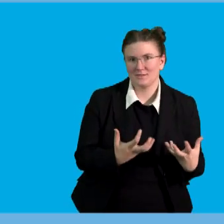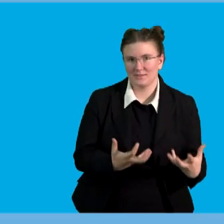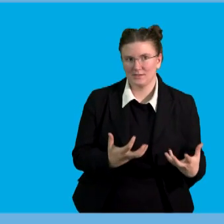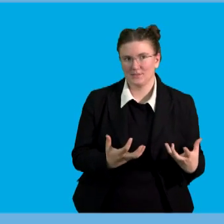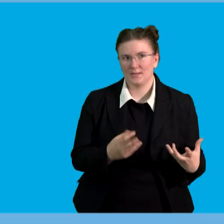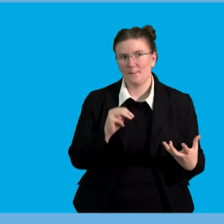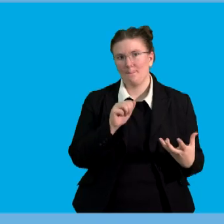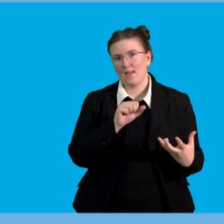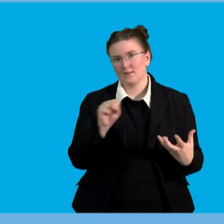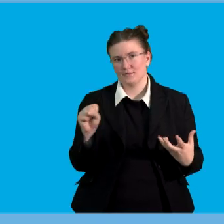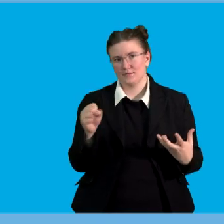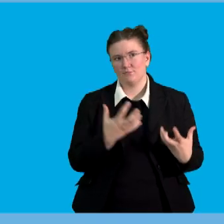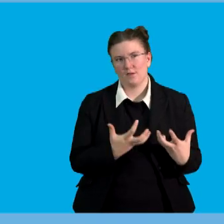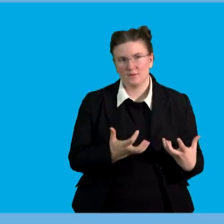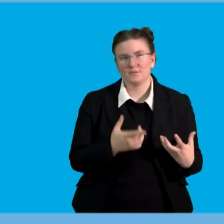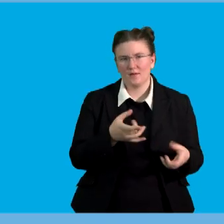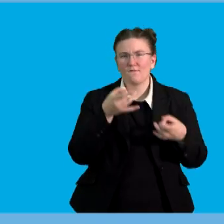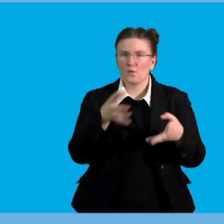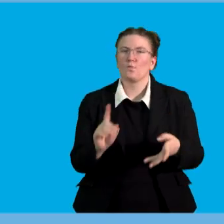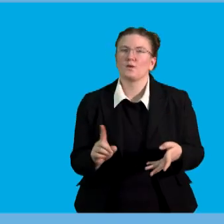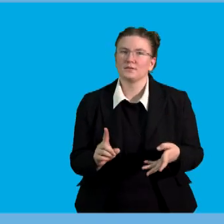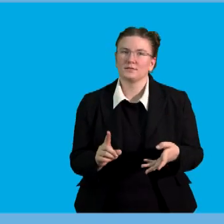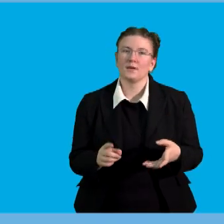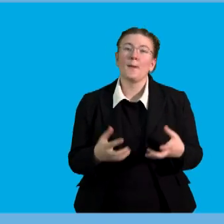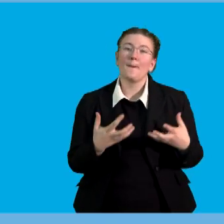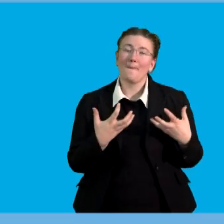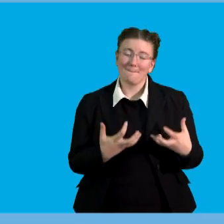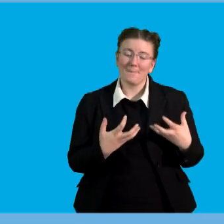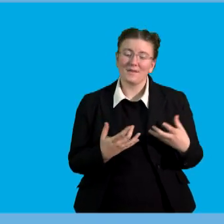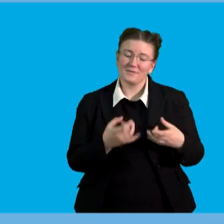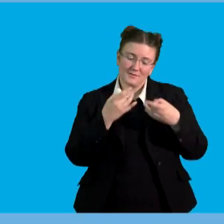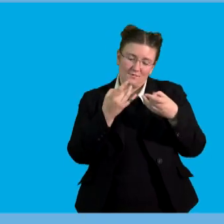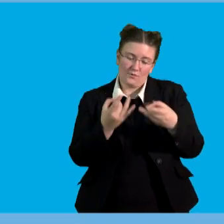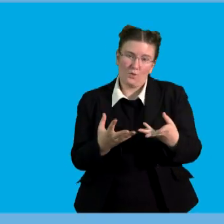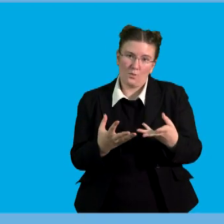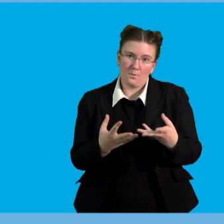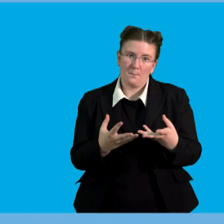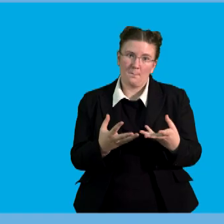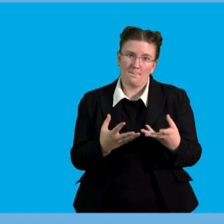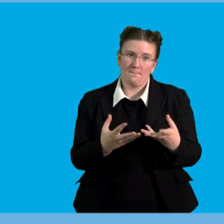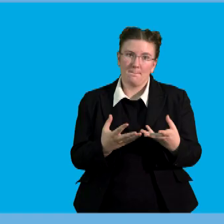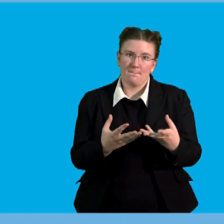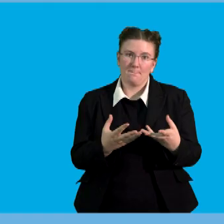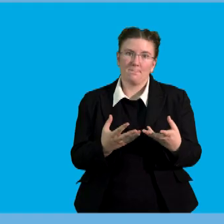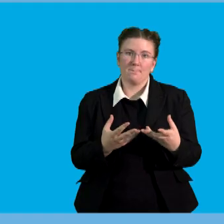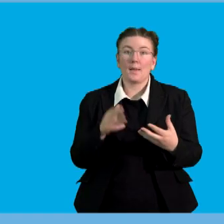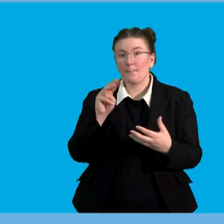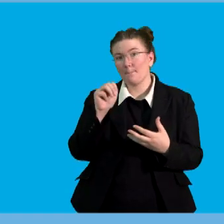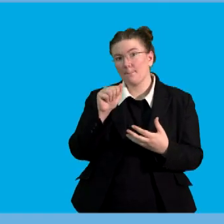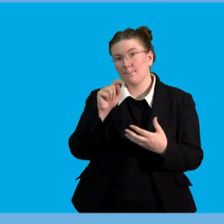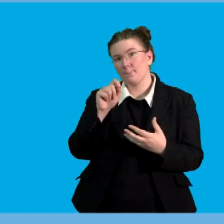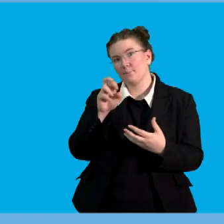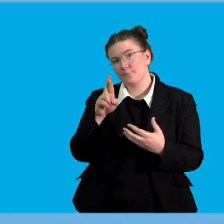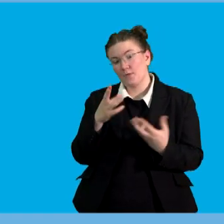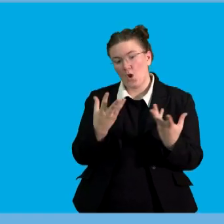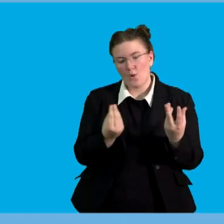mass. So what is mass and what does it tell us? So mass, it tells us how much